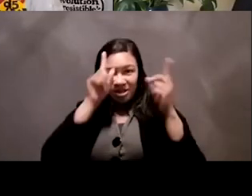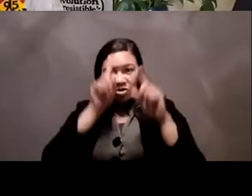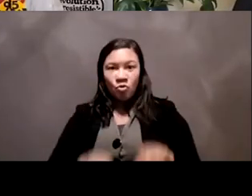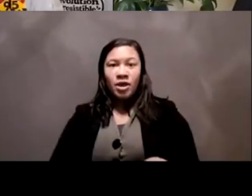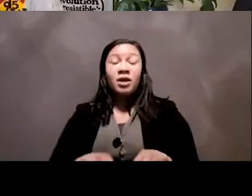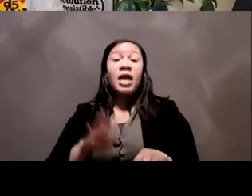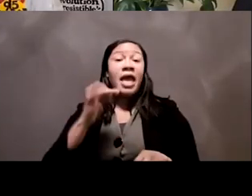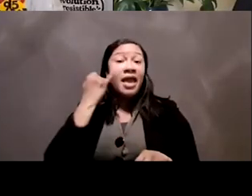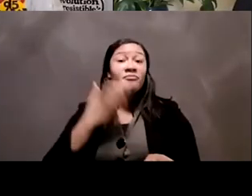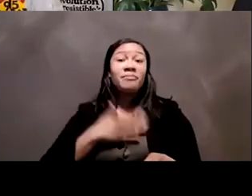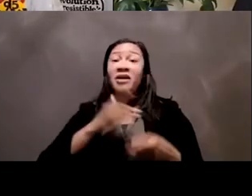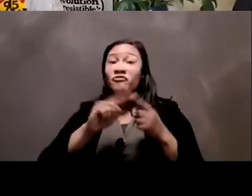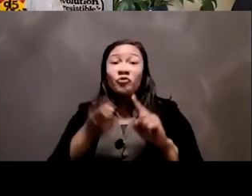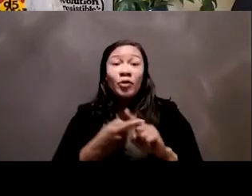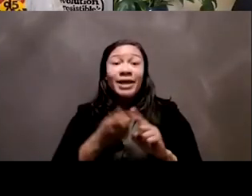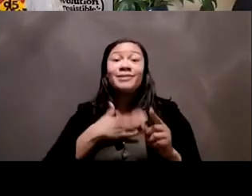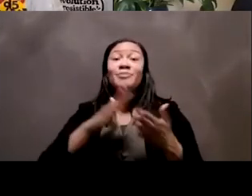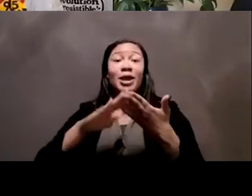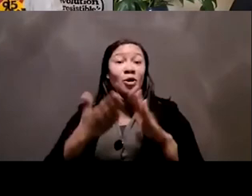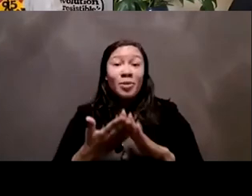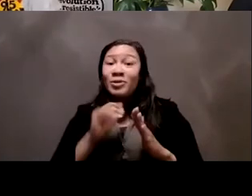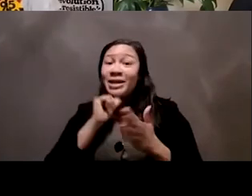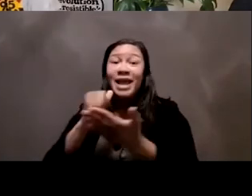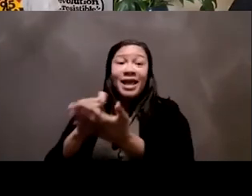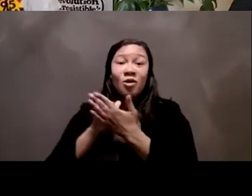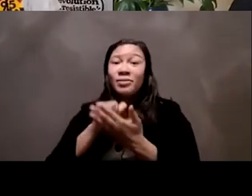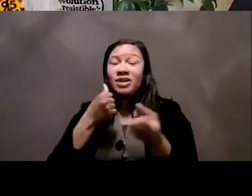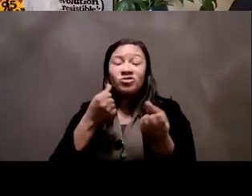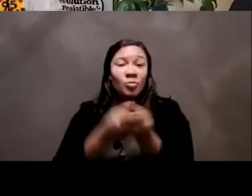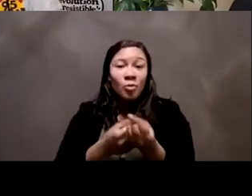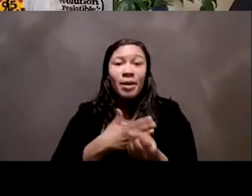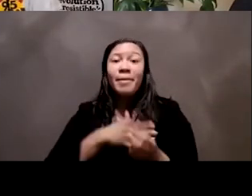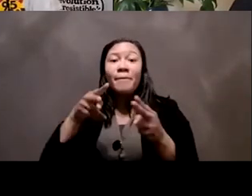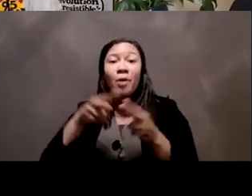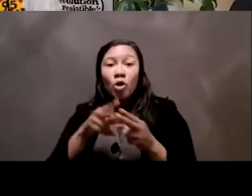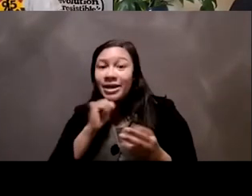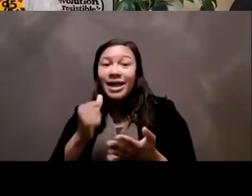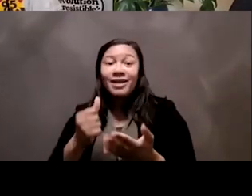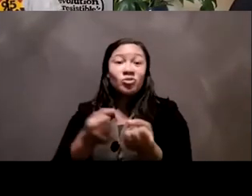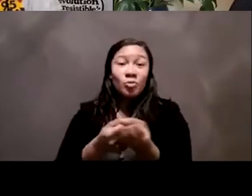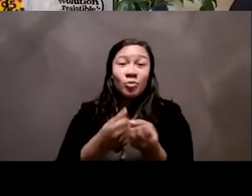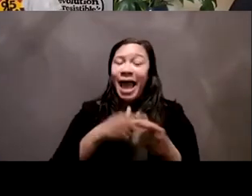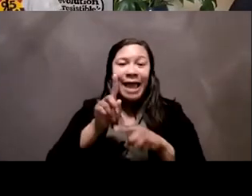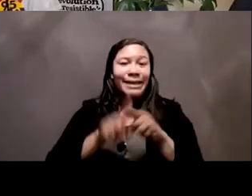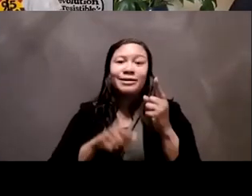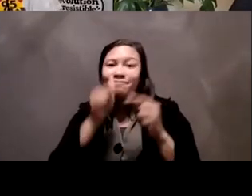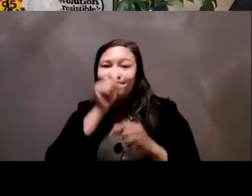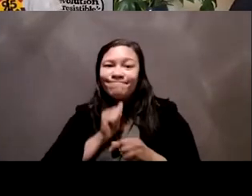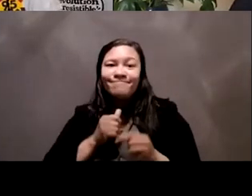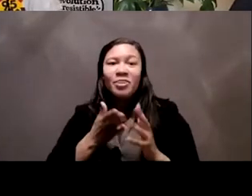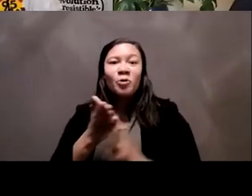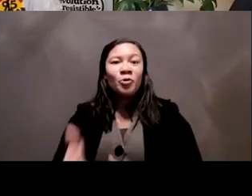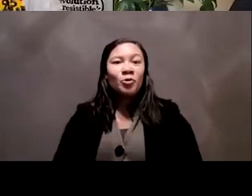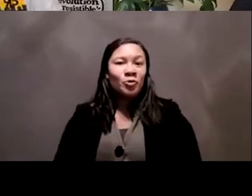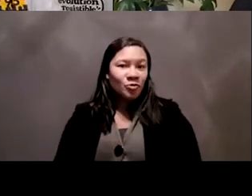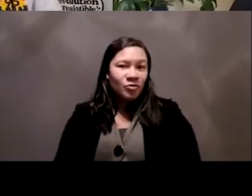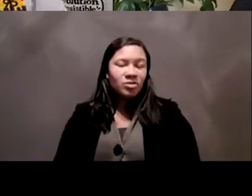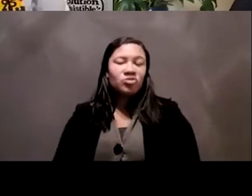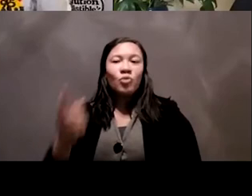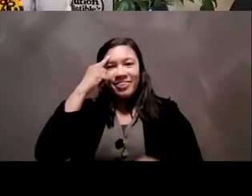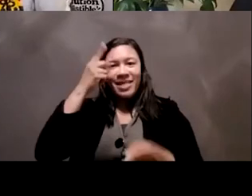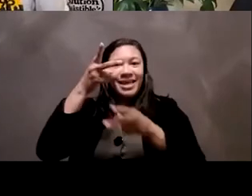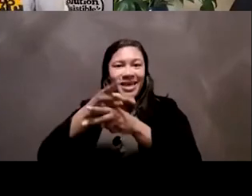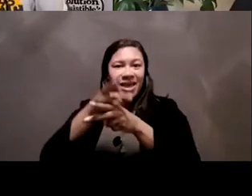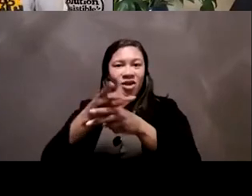my friends, without my community, without my partners. Like I think care in public looks